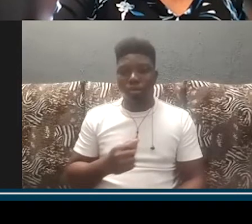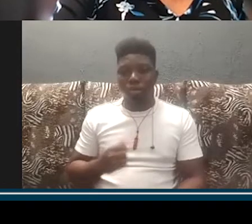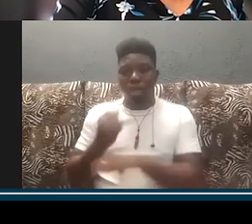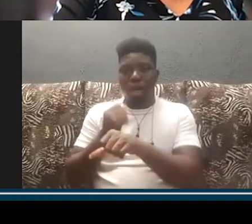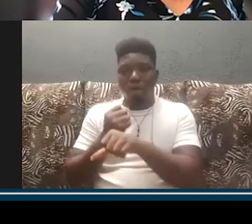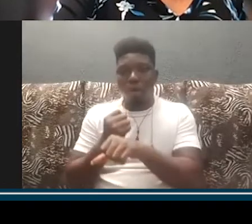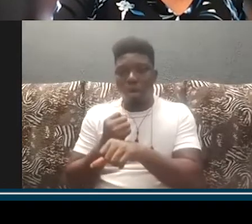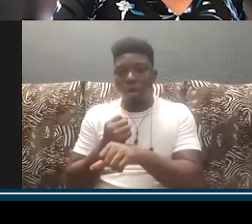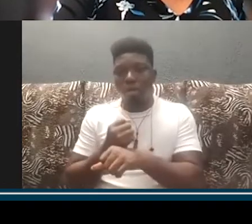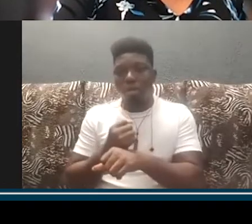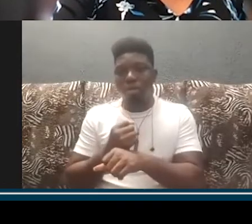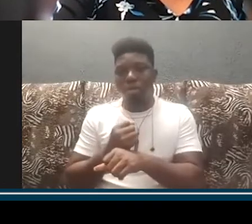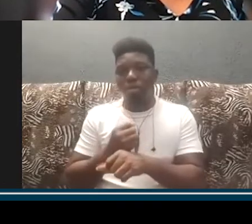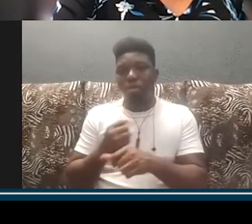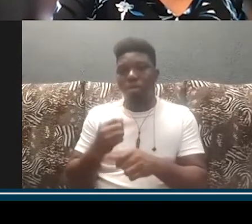Abby, thinking about